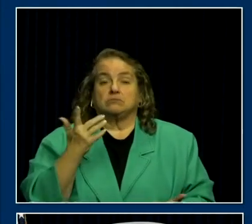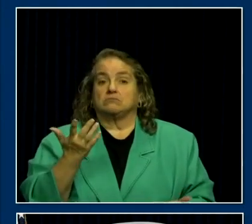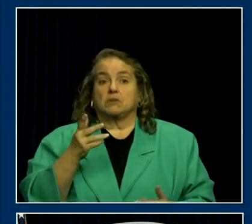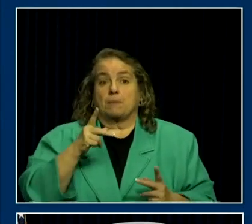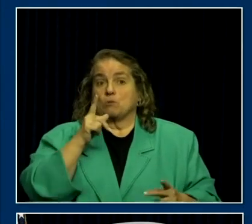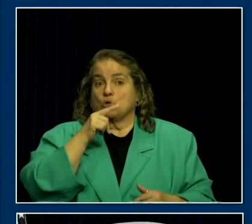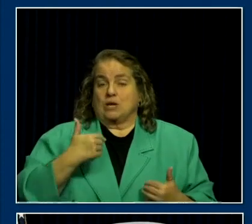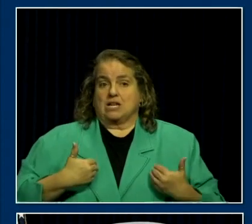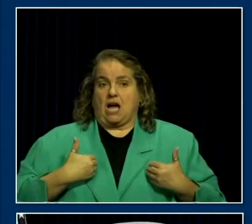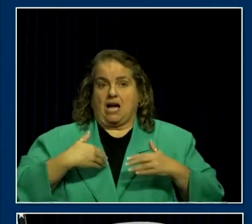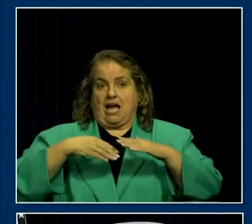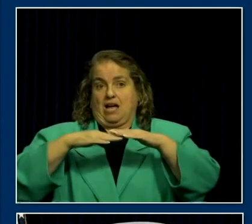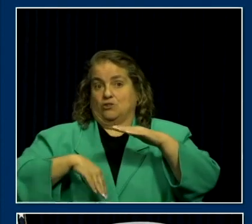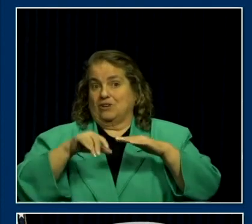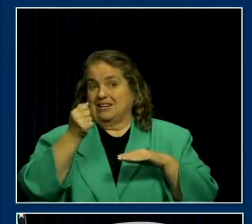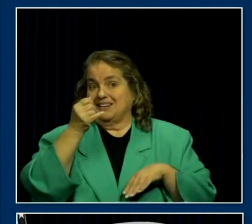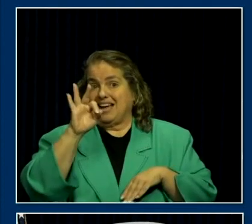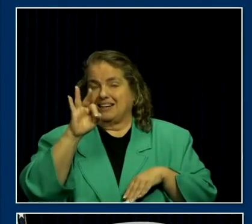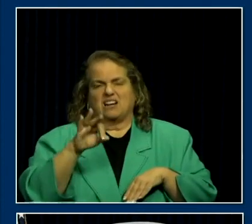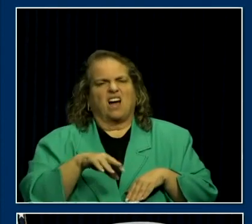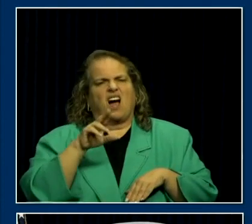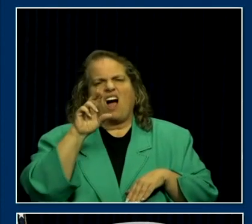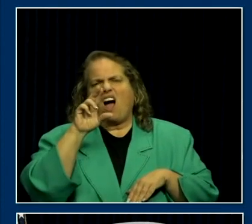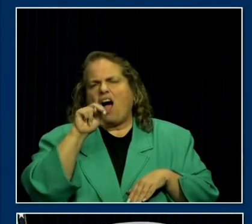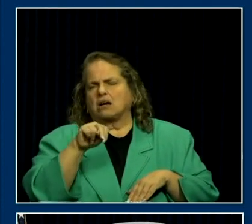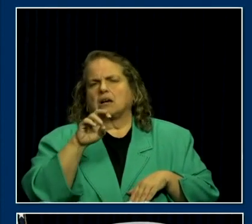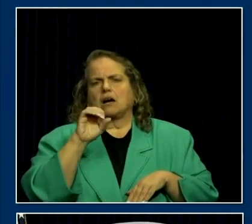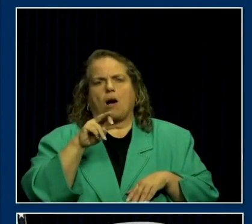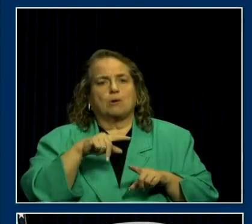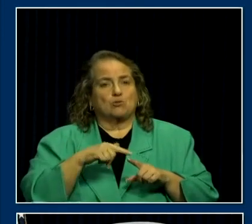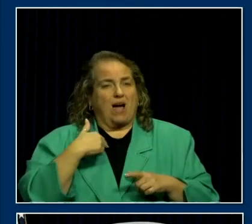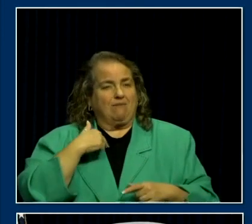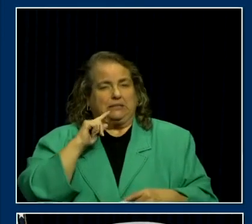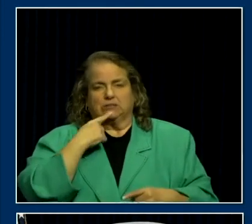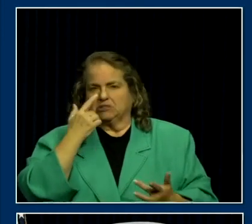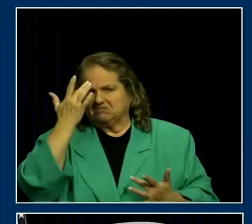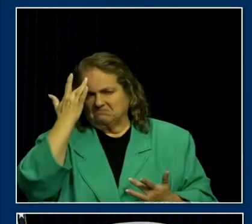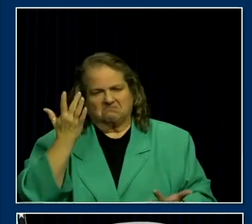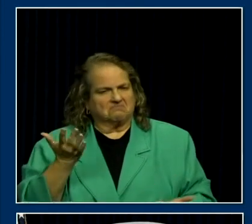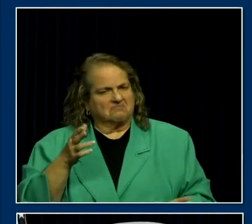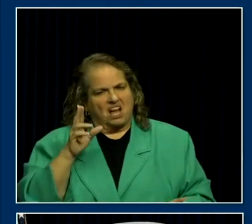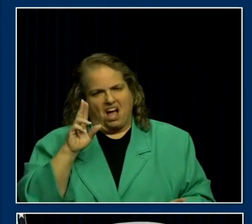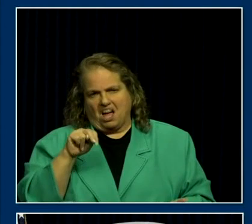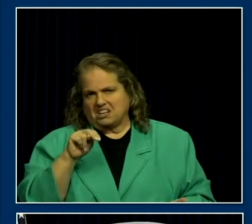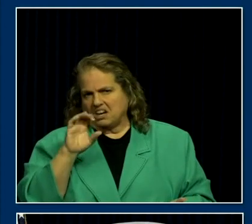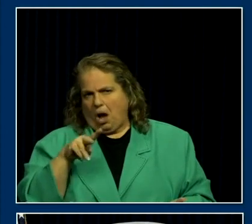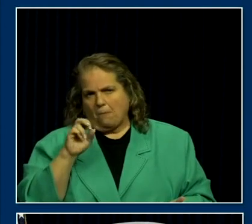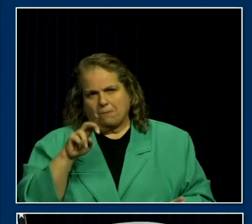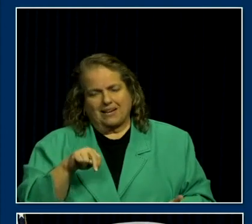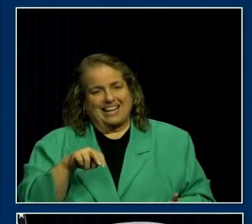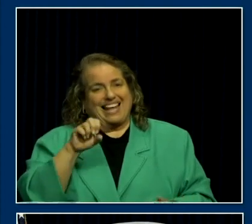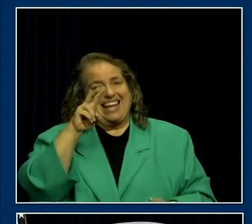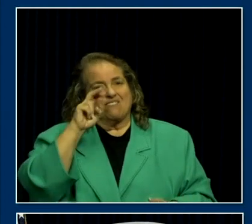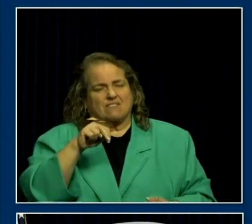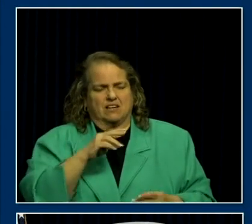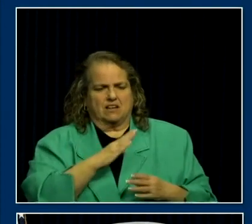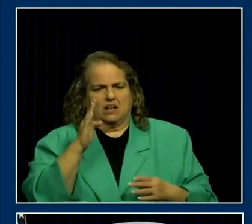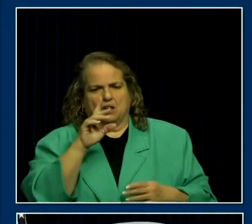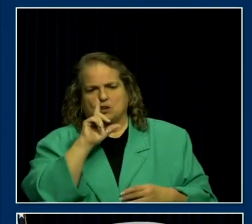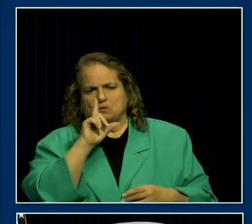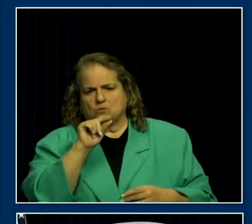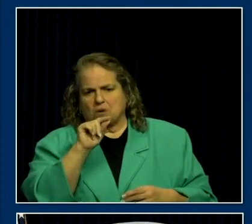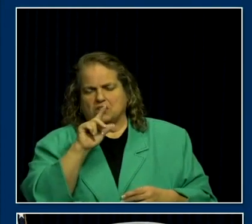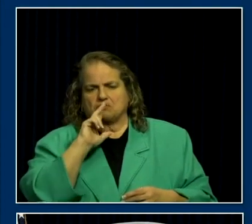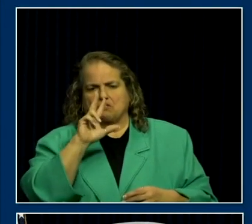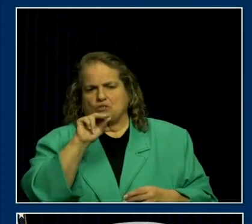19, it is very uncommon to have serious illness. And it's still uncommon to have serious illness even in your 20s and your 30s